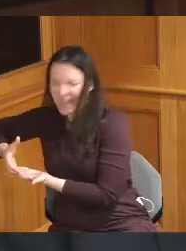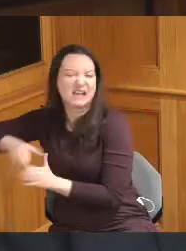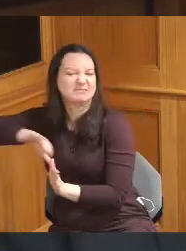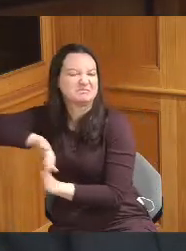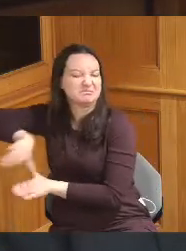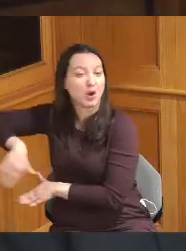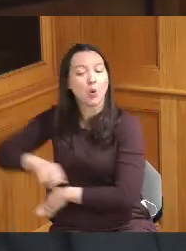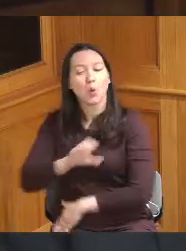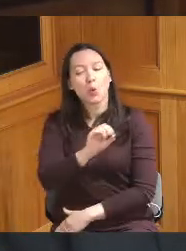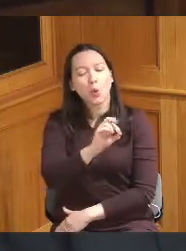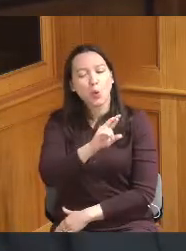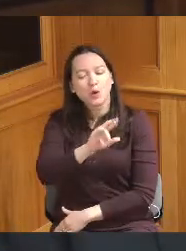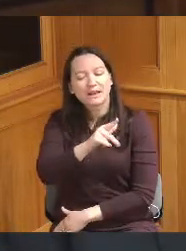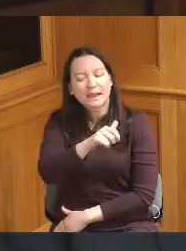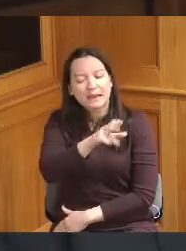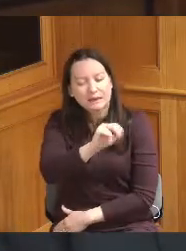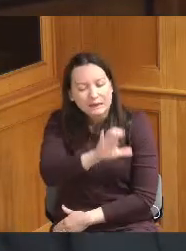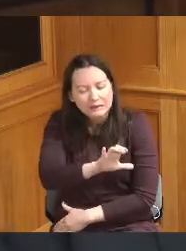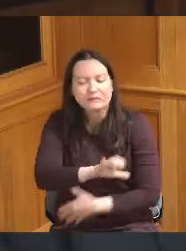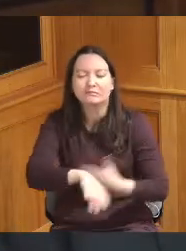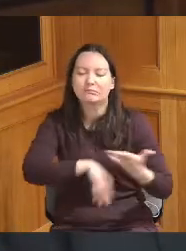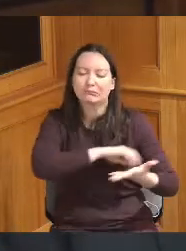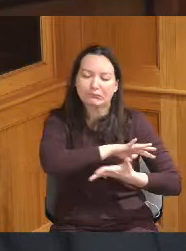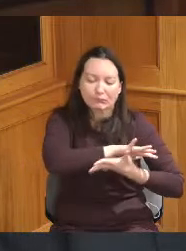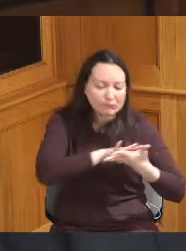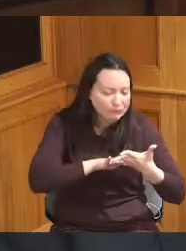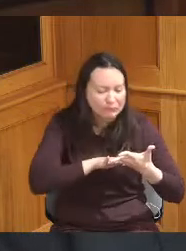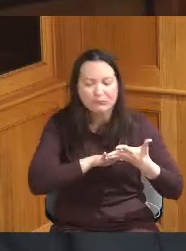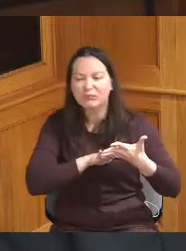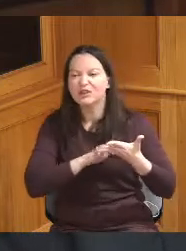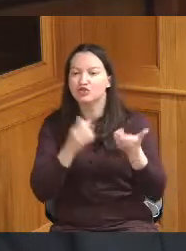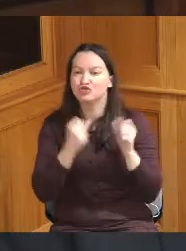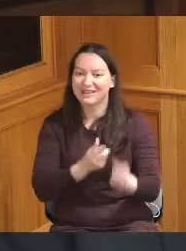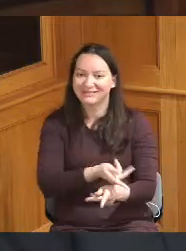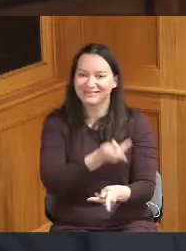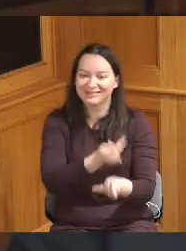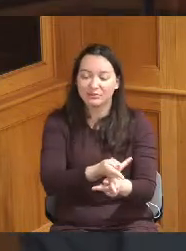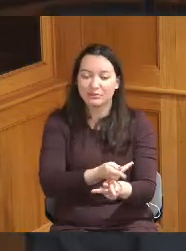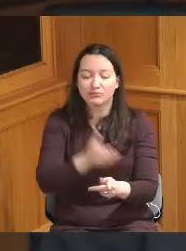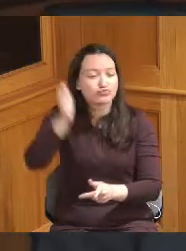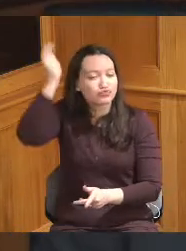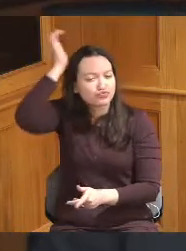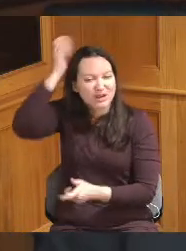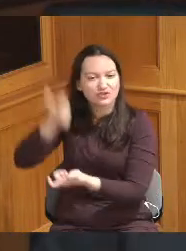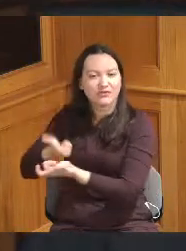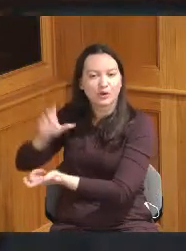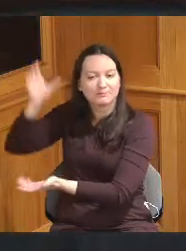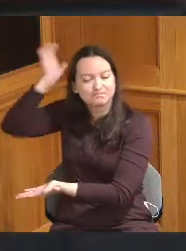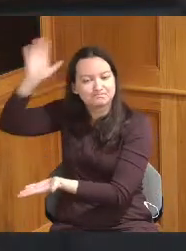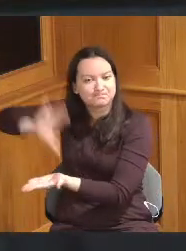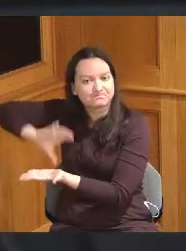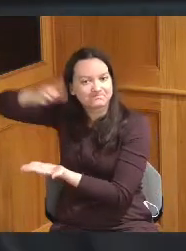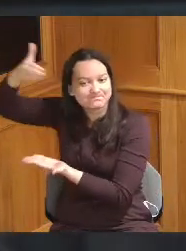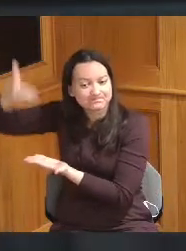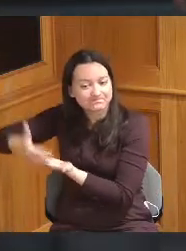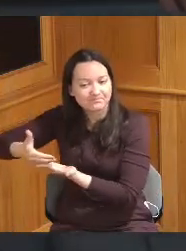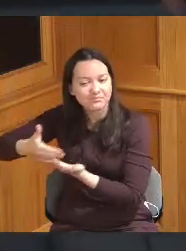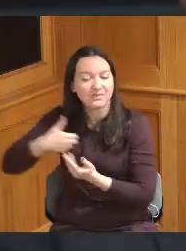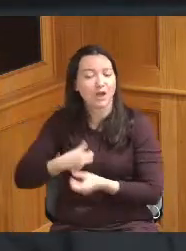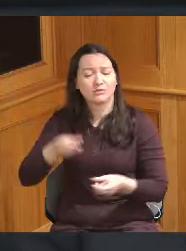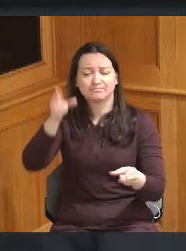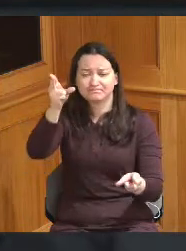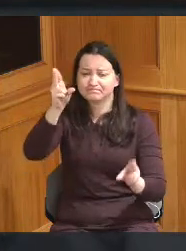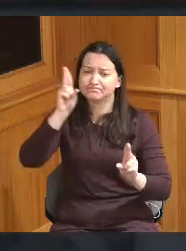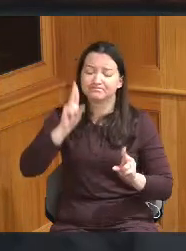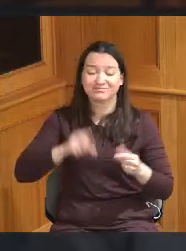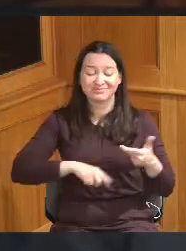conversations about organics, and just always trying to keep stuff, trash, out of the landfill. So I was honored to do that.